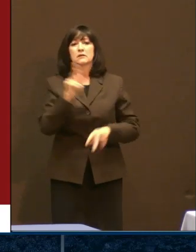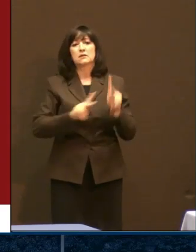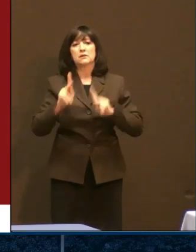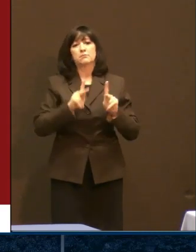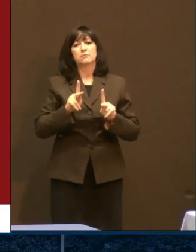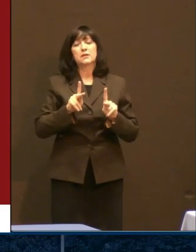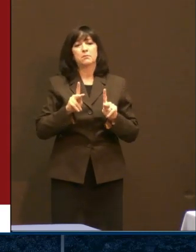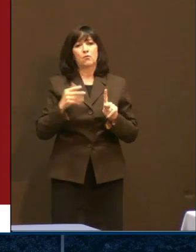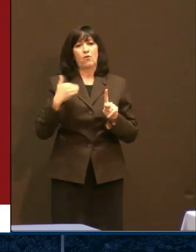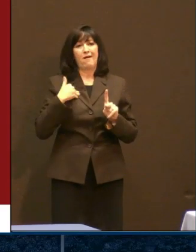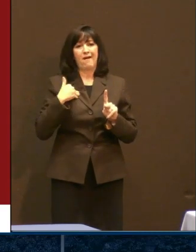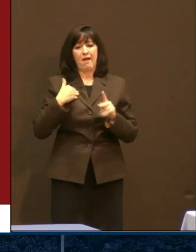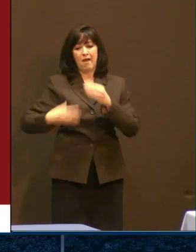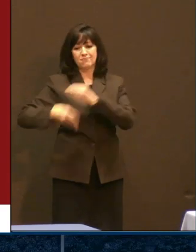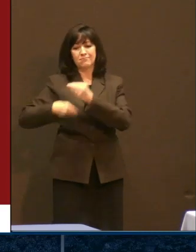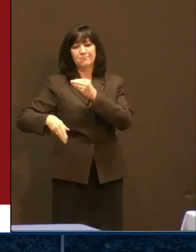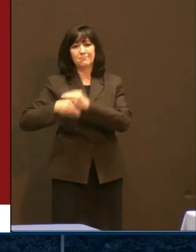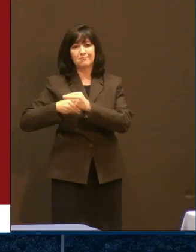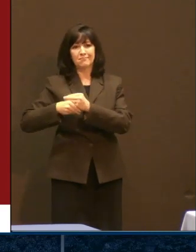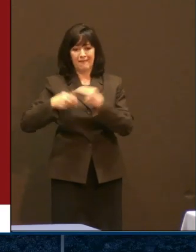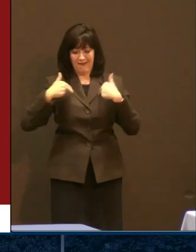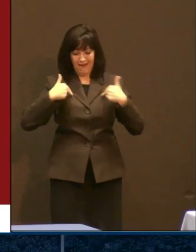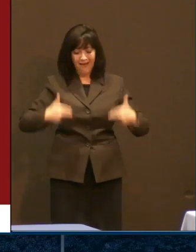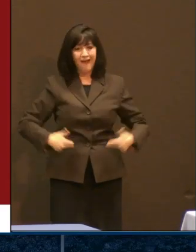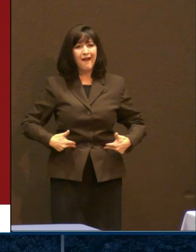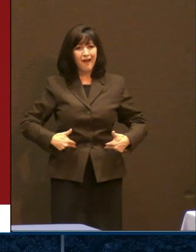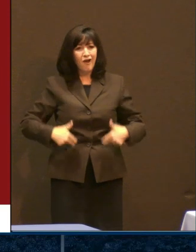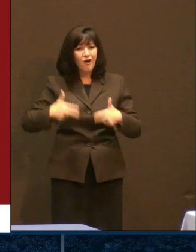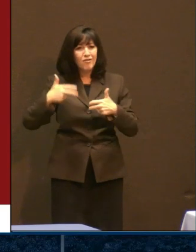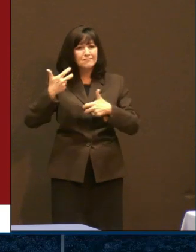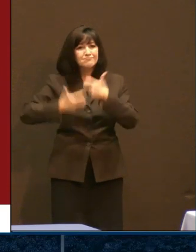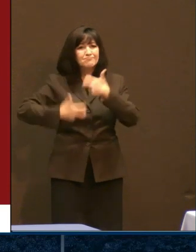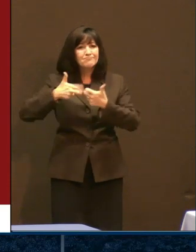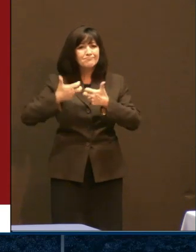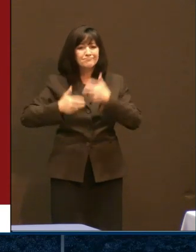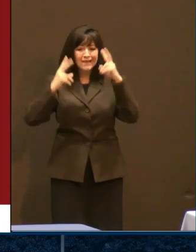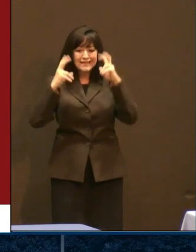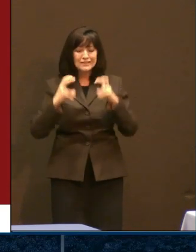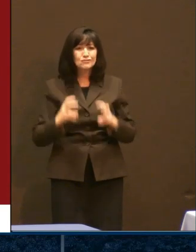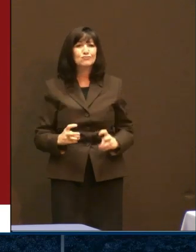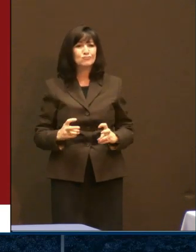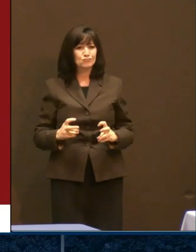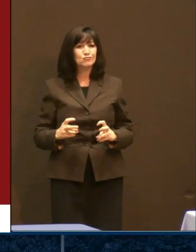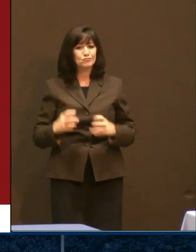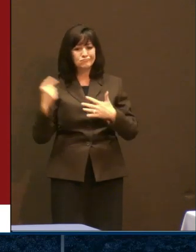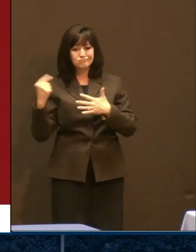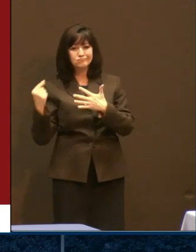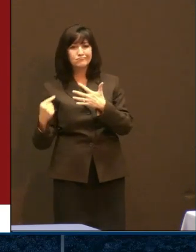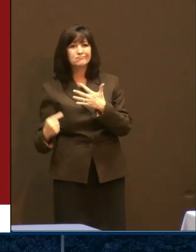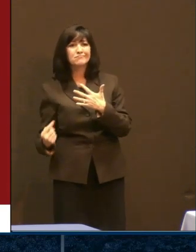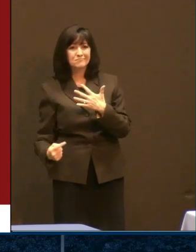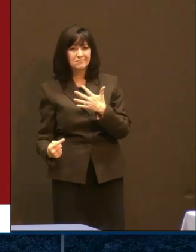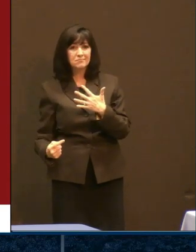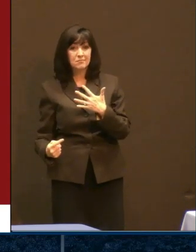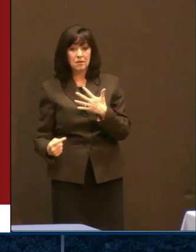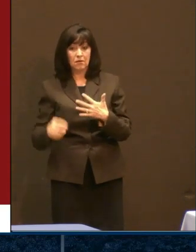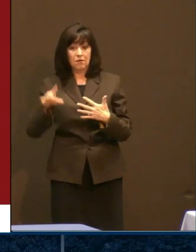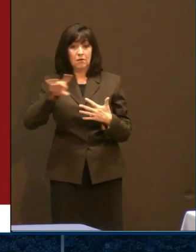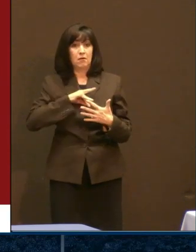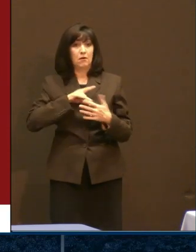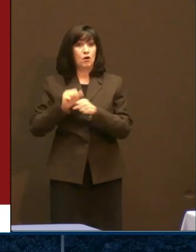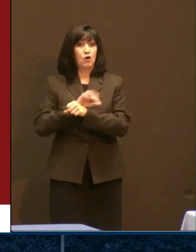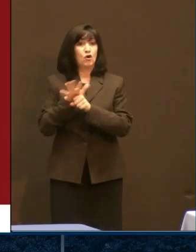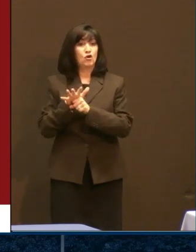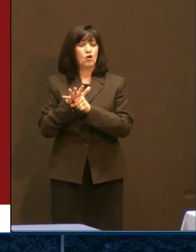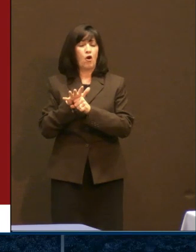the conditions for whom COVID-19 is such a lethal virus and disease. And so it's a really good